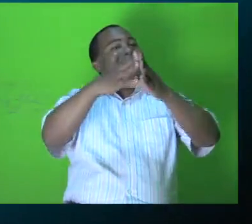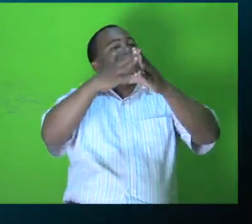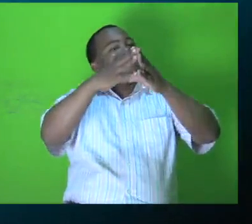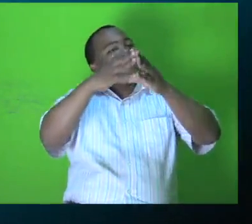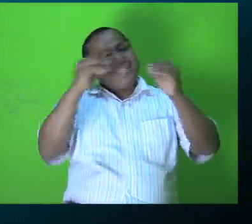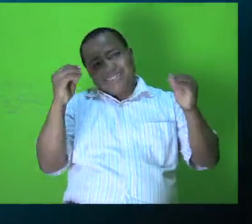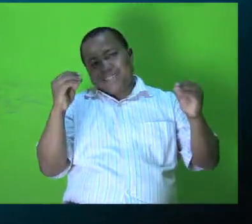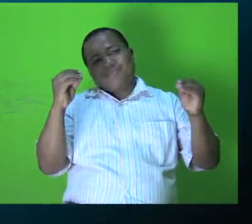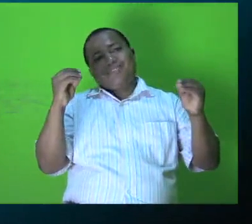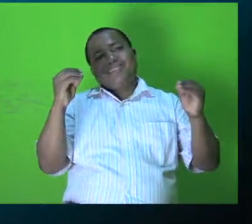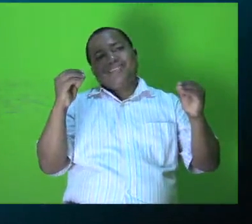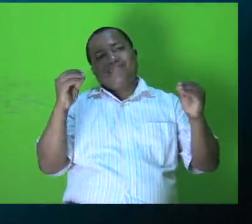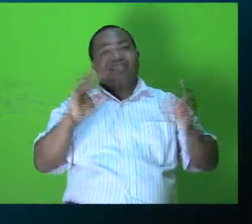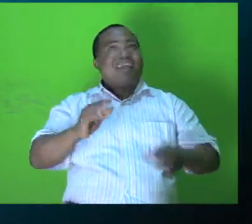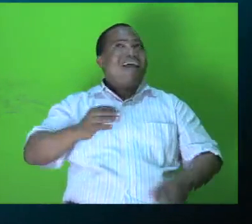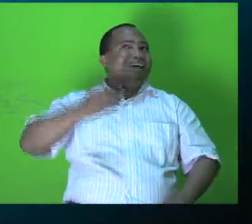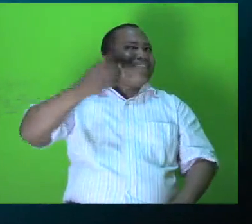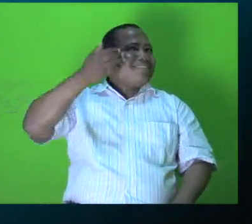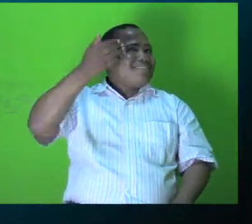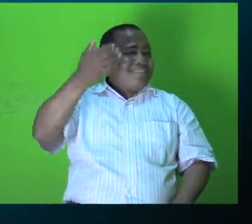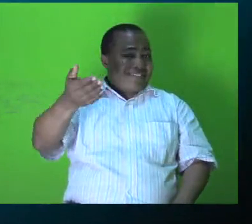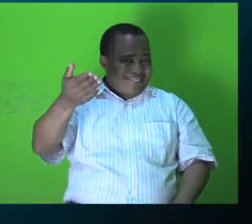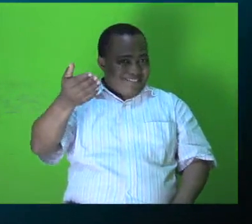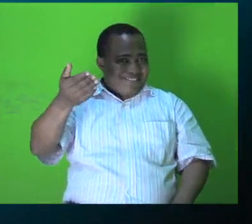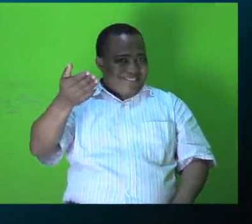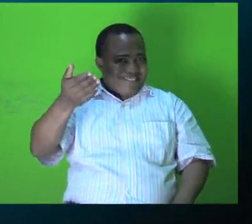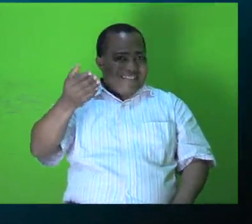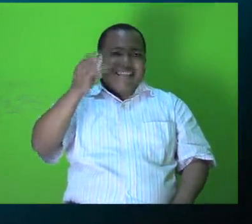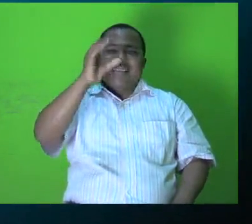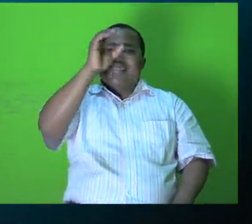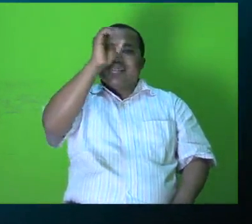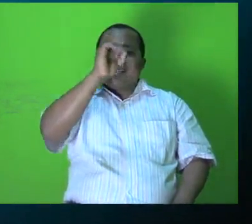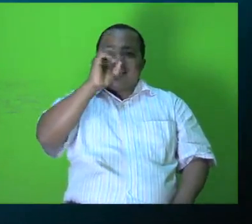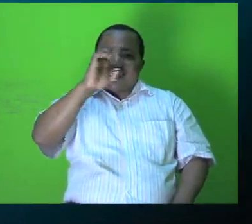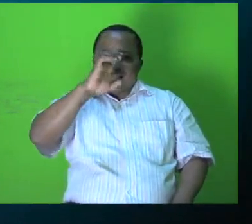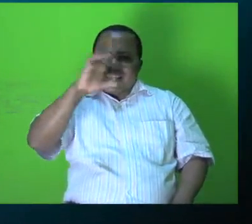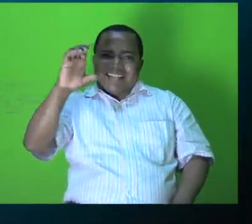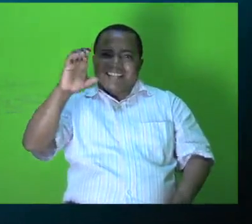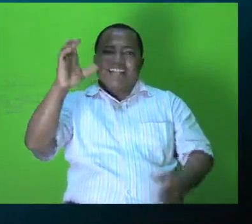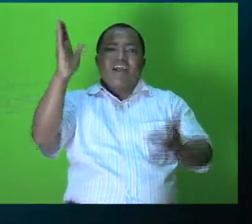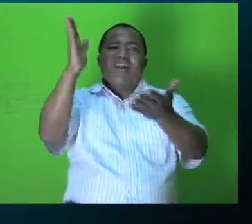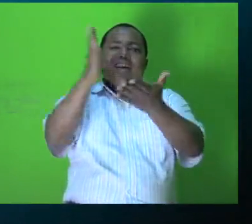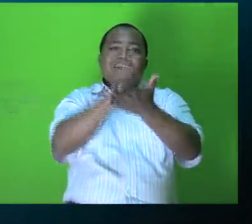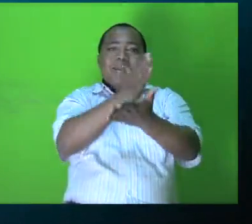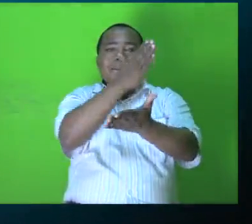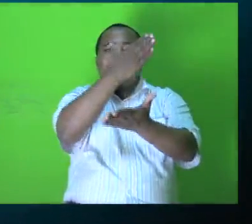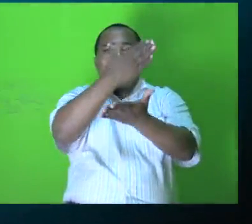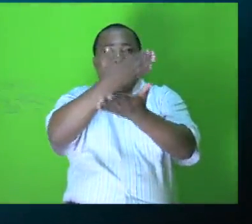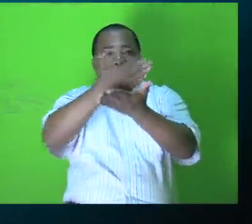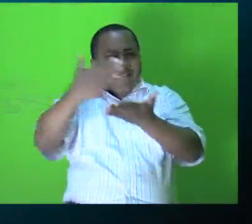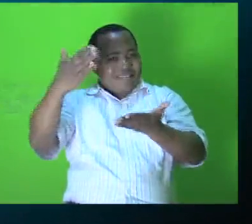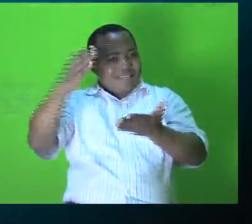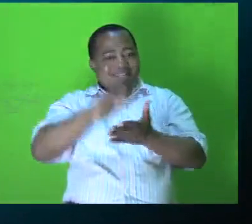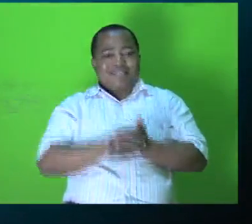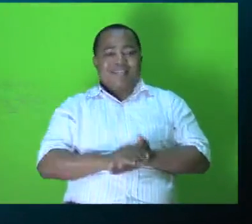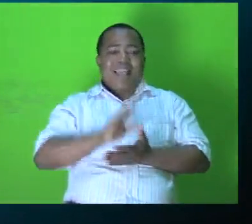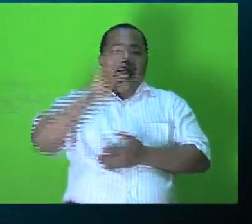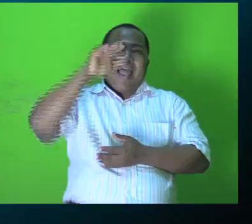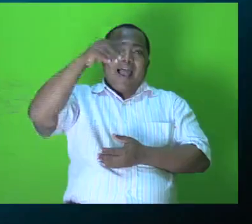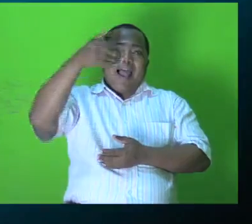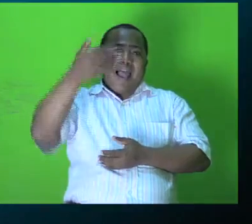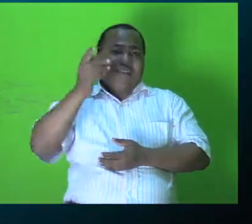disappears. Then the centriole replicates. After